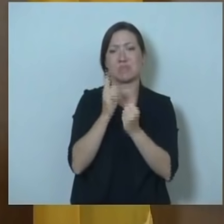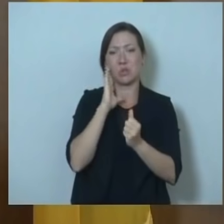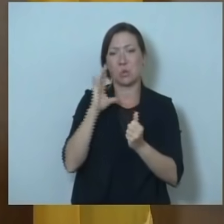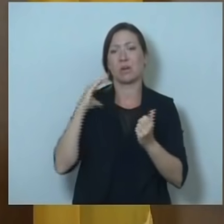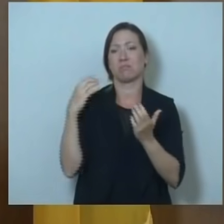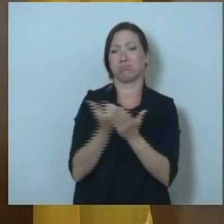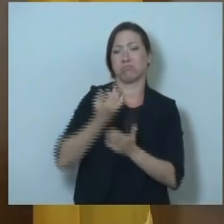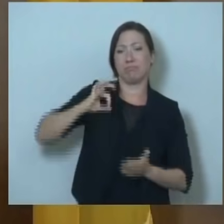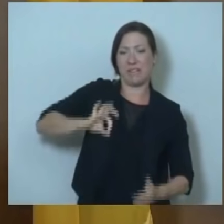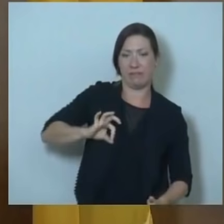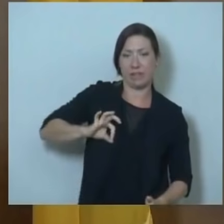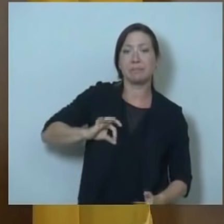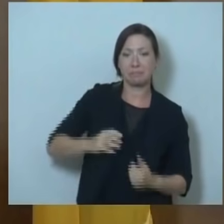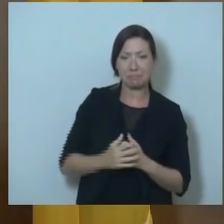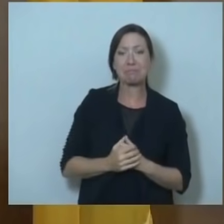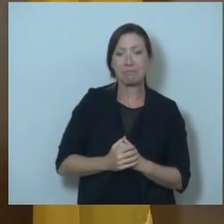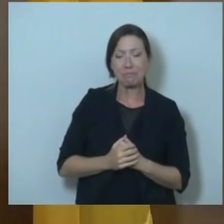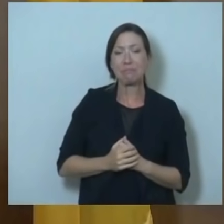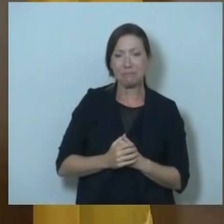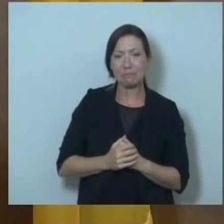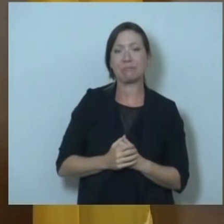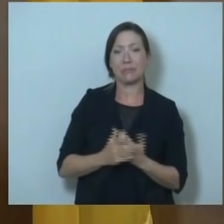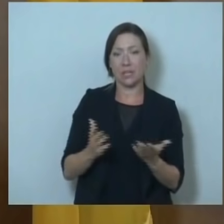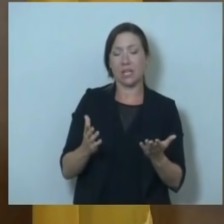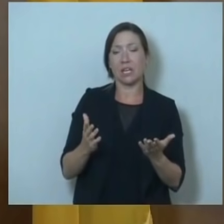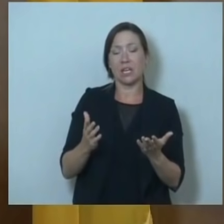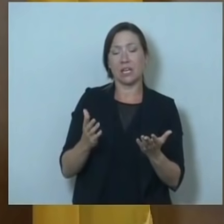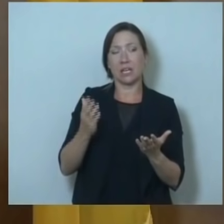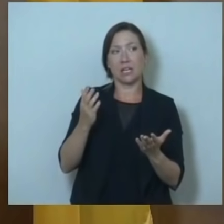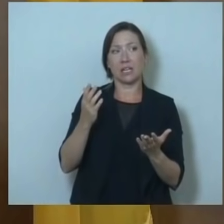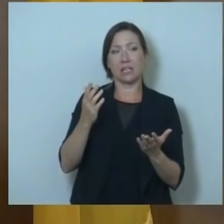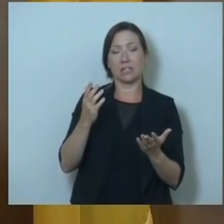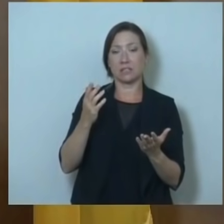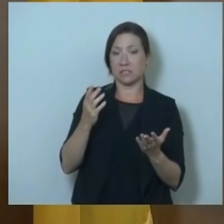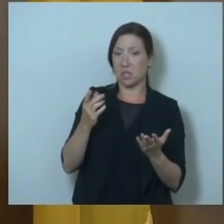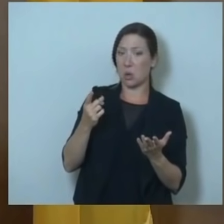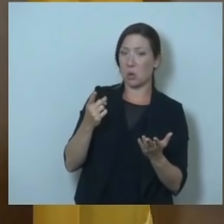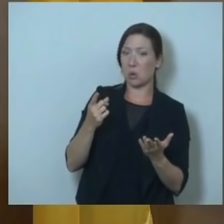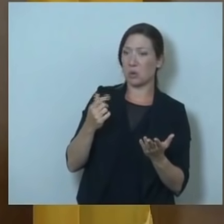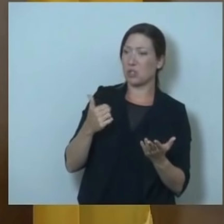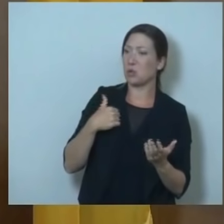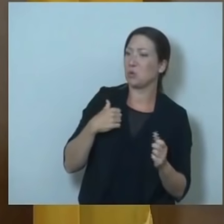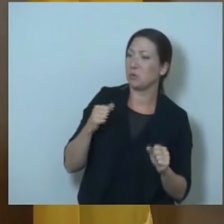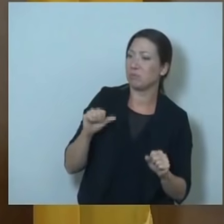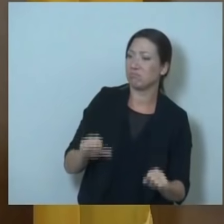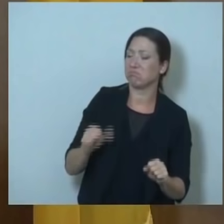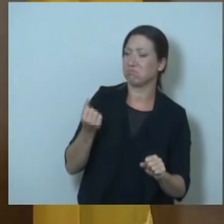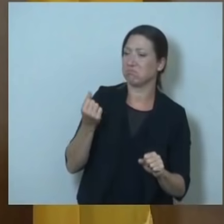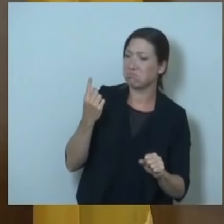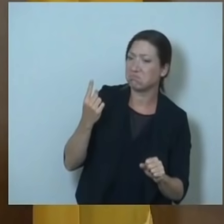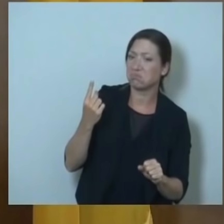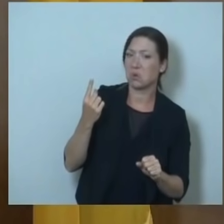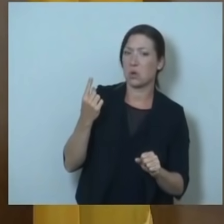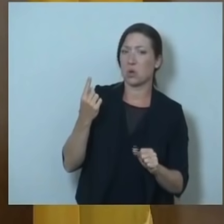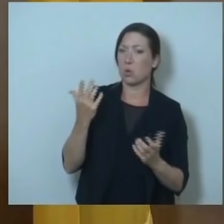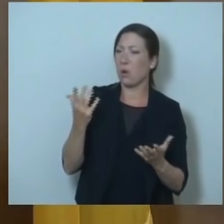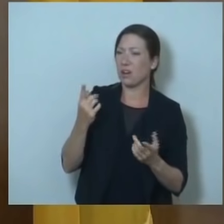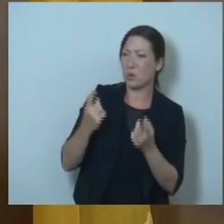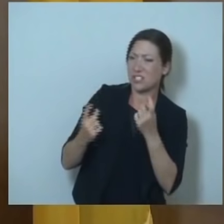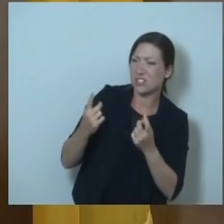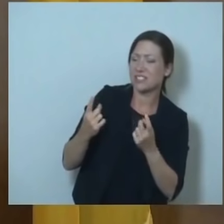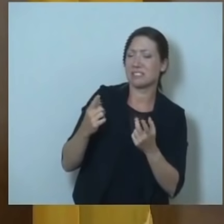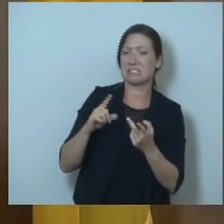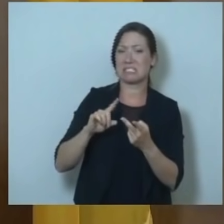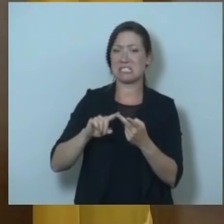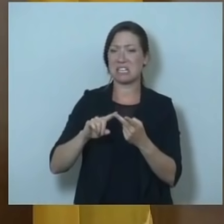valuable to me. I get a sense about what folks are interested in, what questions still need to be answered. This